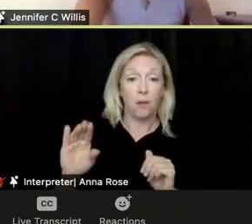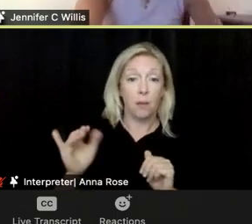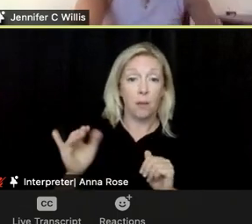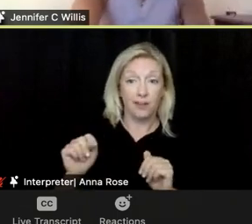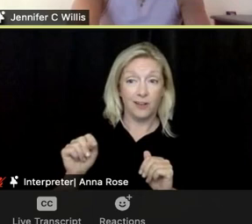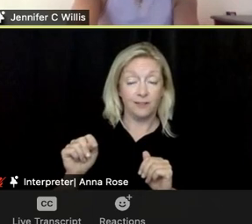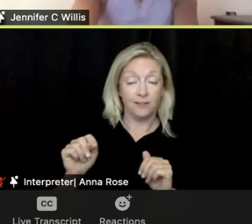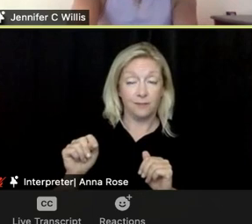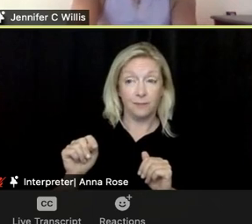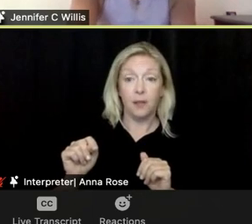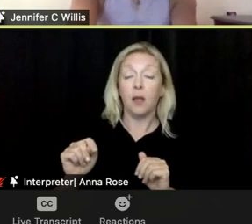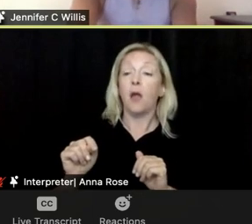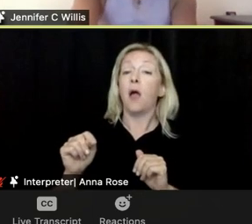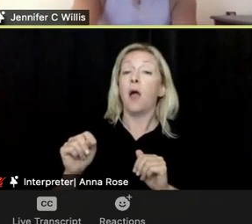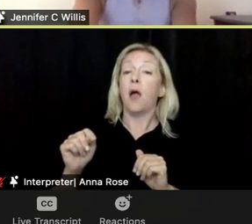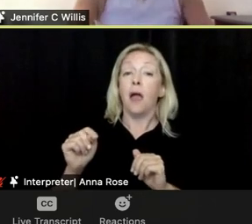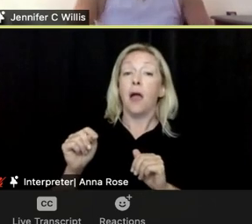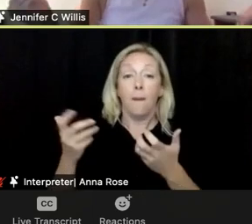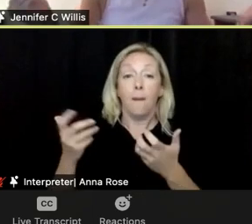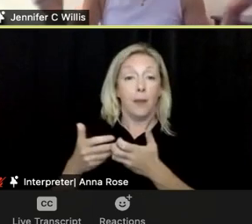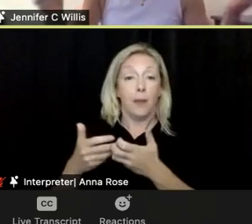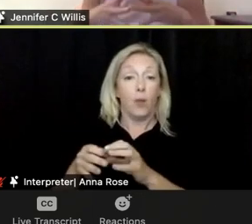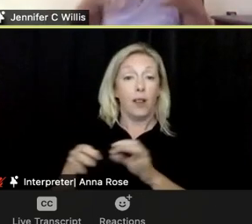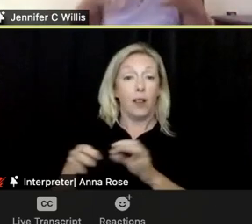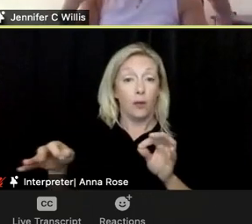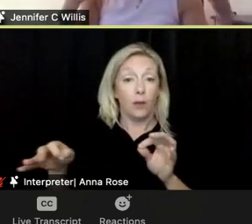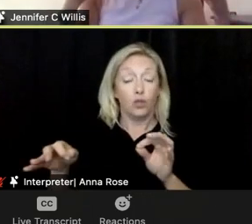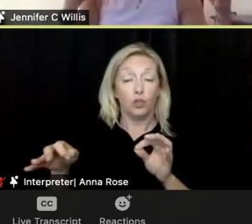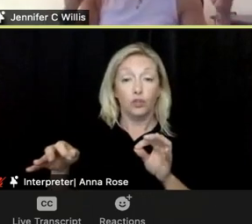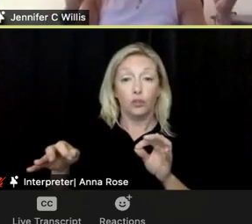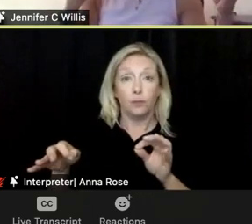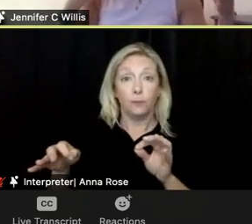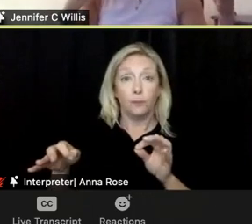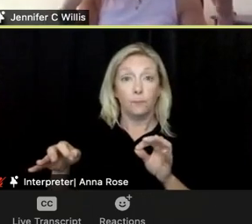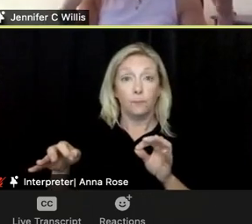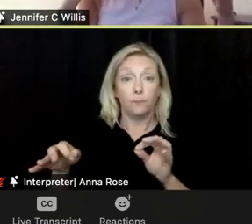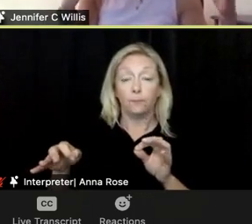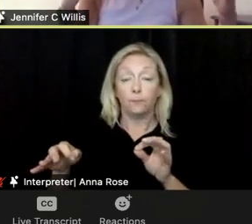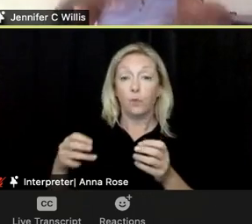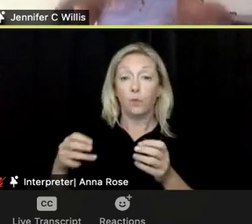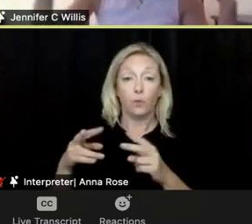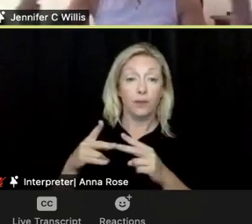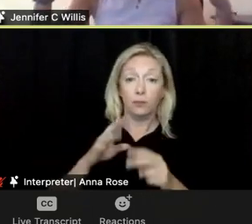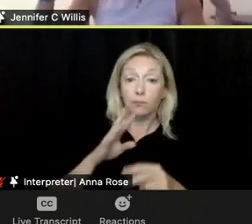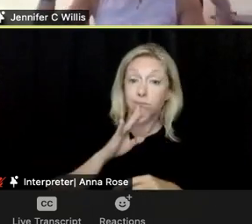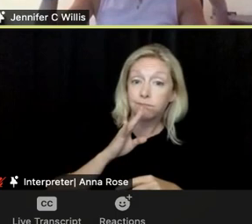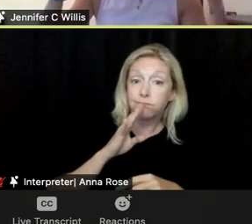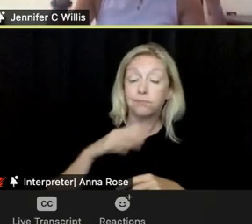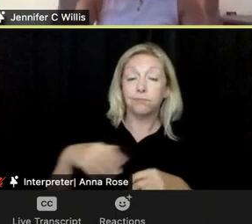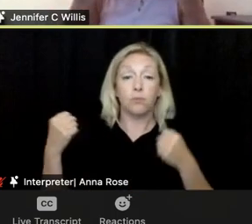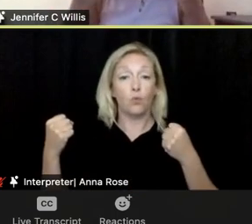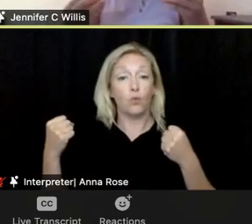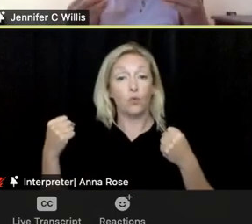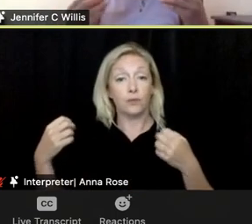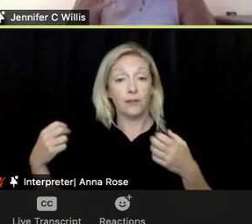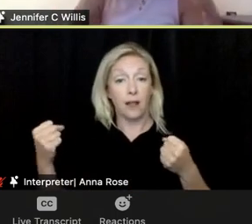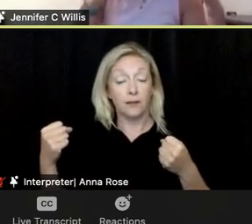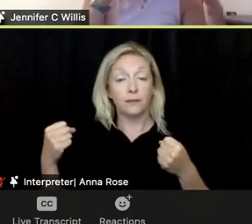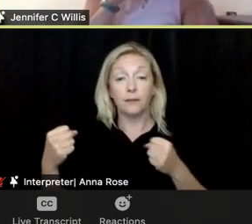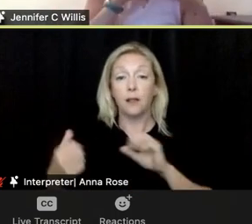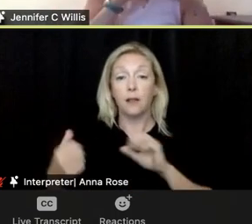the activity. We're pairing it with language, hopefully with the language, especially for some of our students who are deaf and hard of hearing and learning just labels